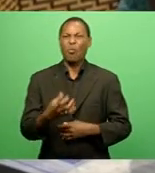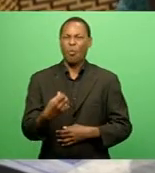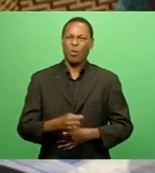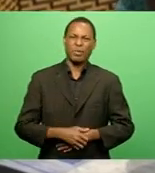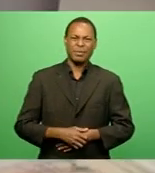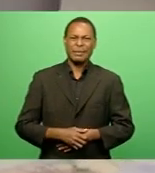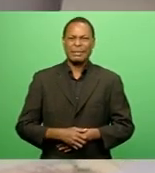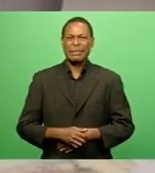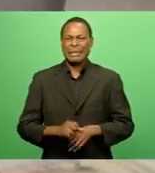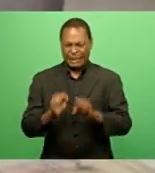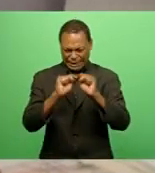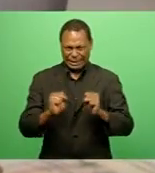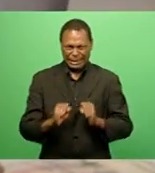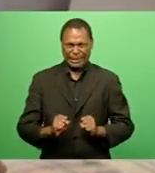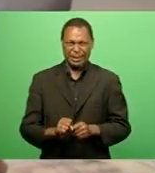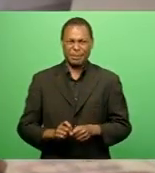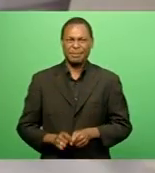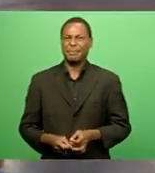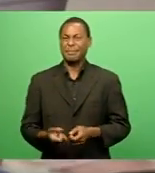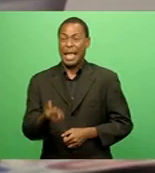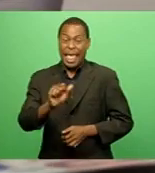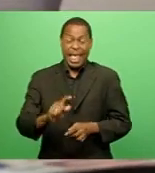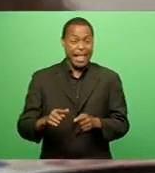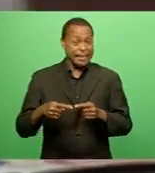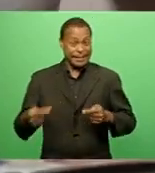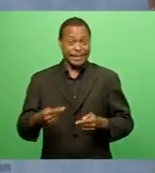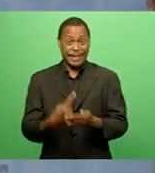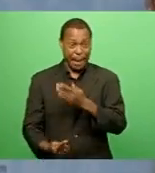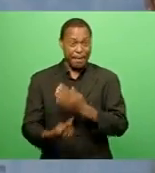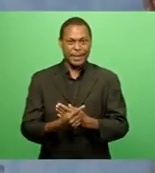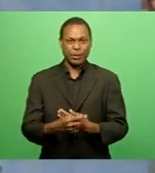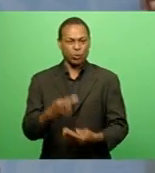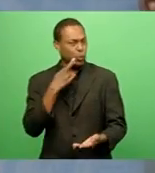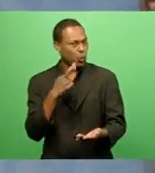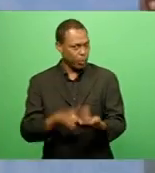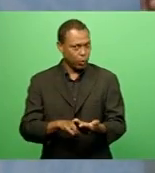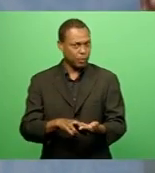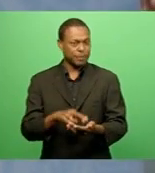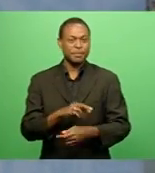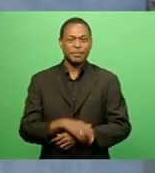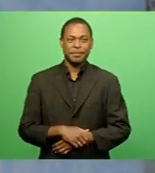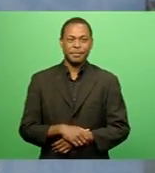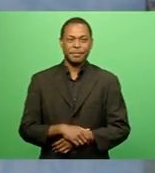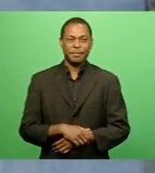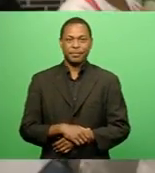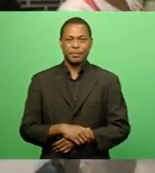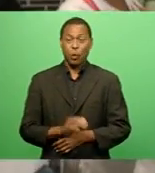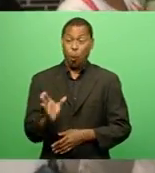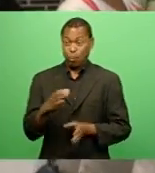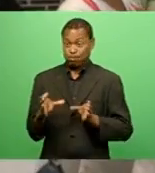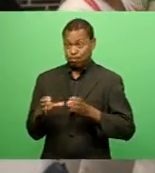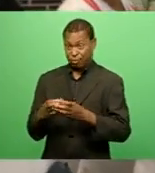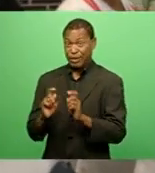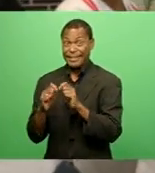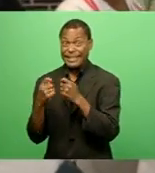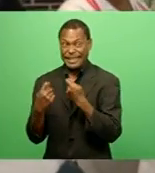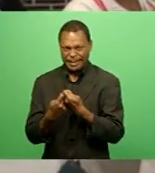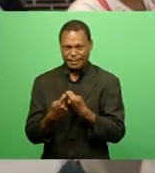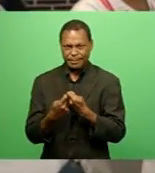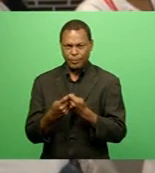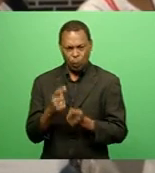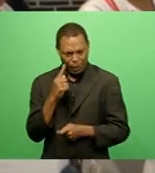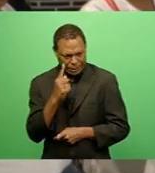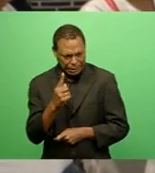to ensure any reaction to the vaccine is reported. Every individual team out there that goes and notices anything, they